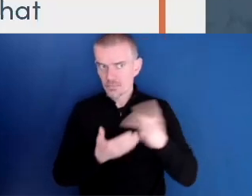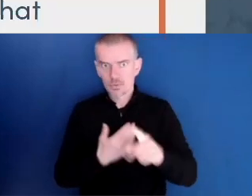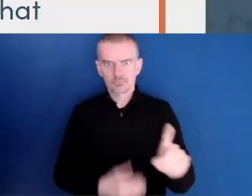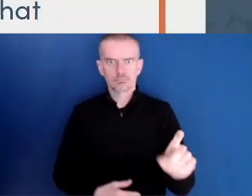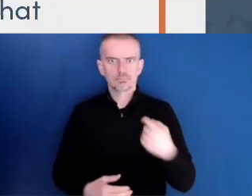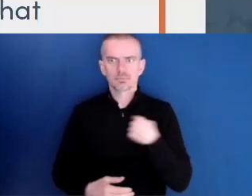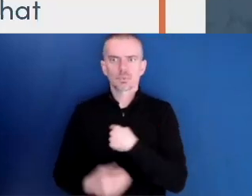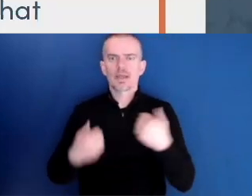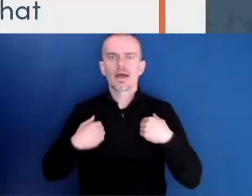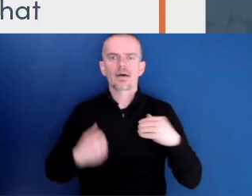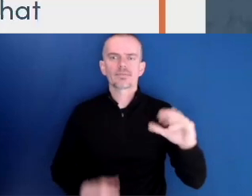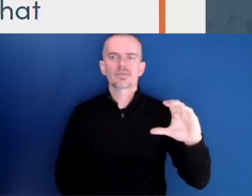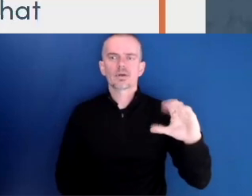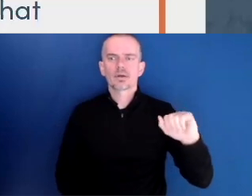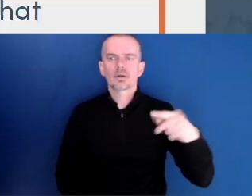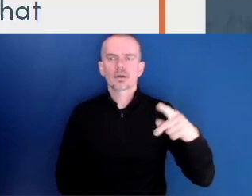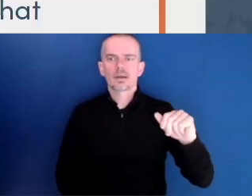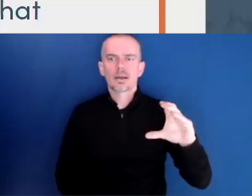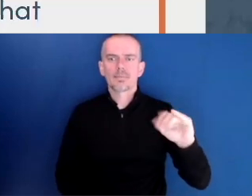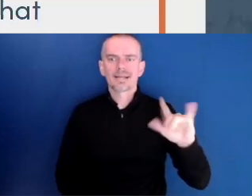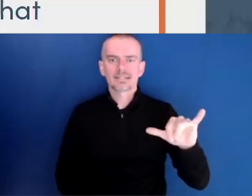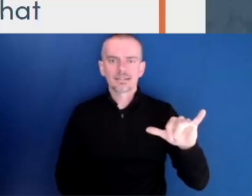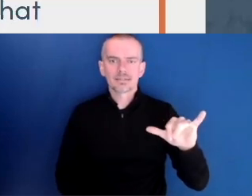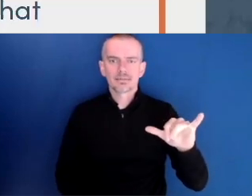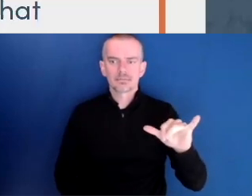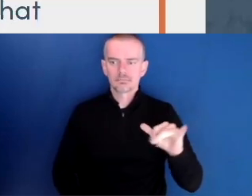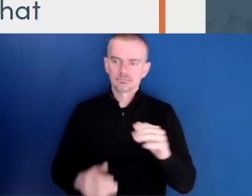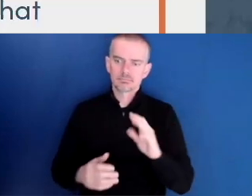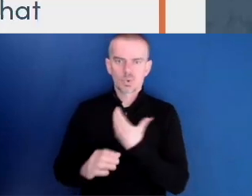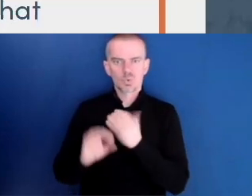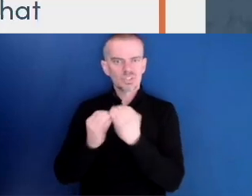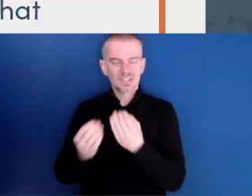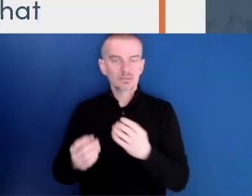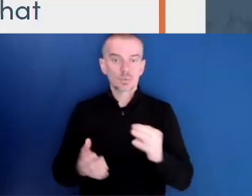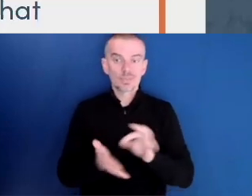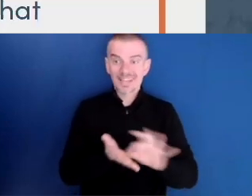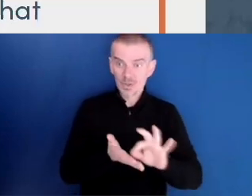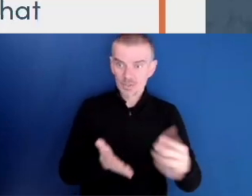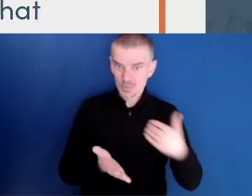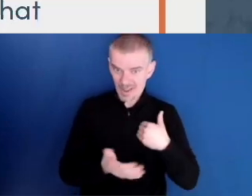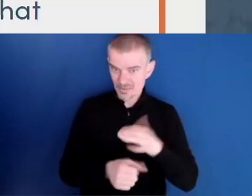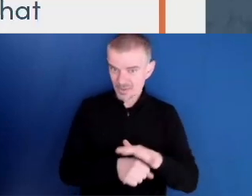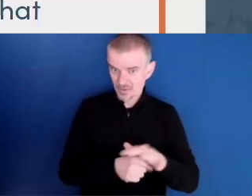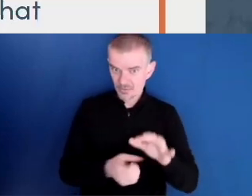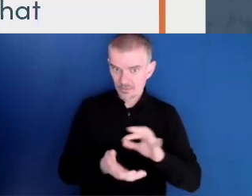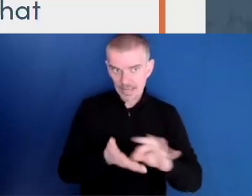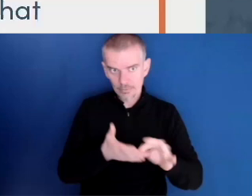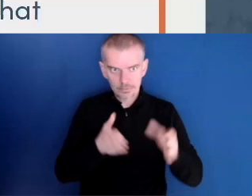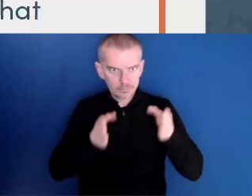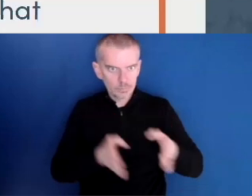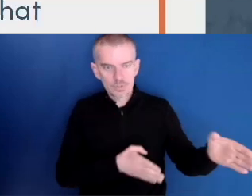from a finance and accounting standpoint, right? Do we have the resources necessary to track income and